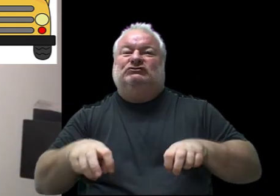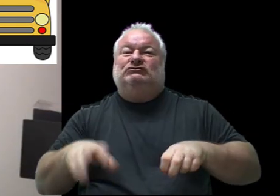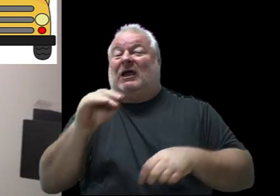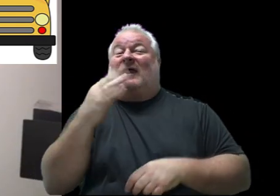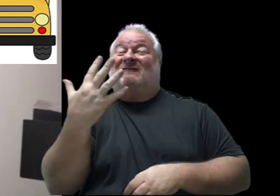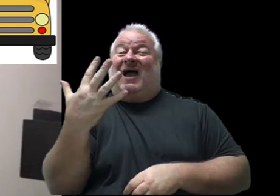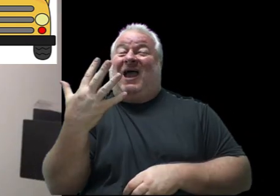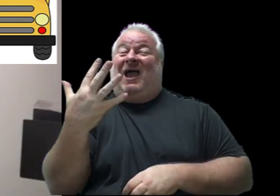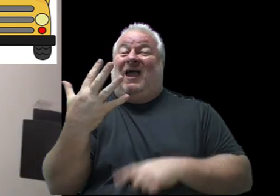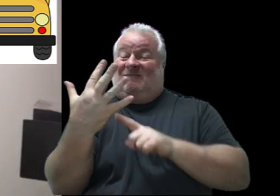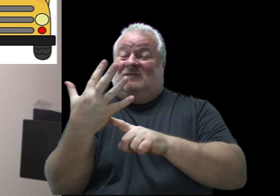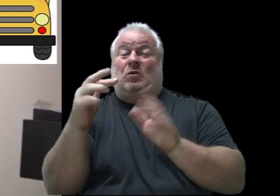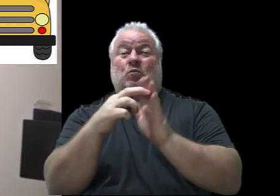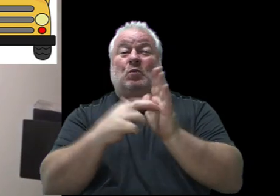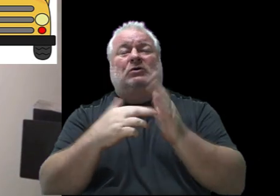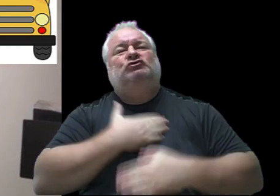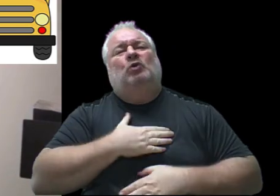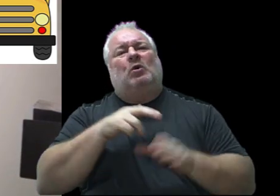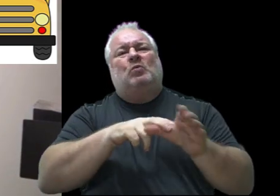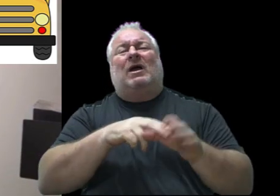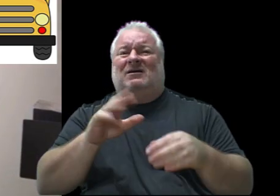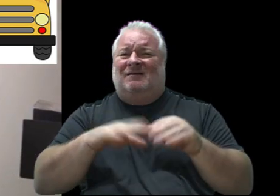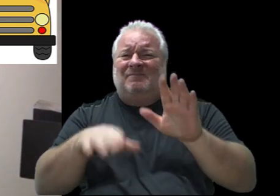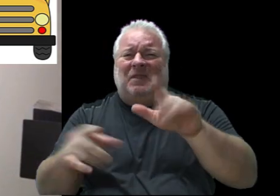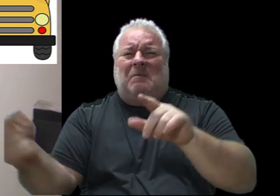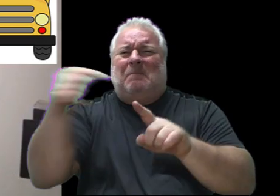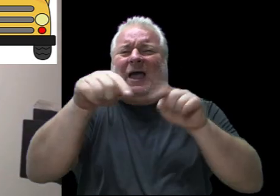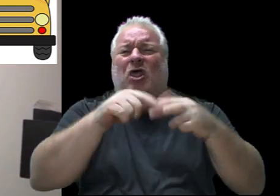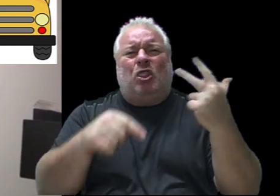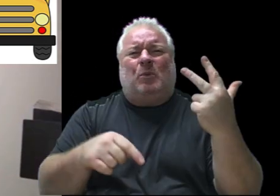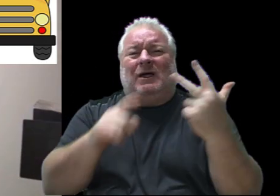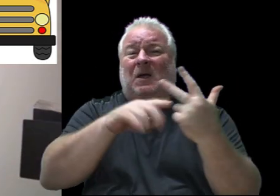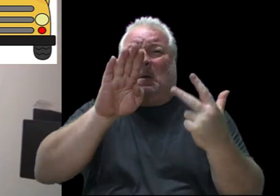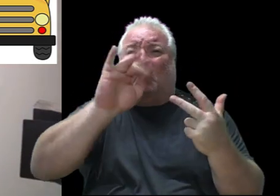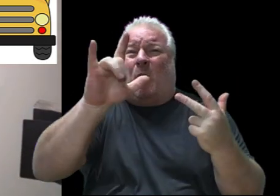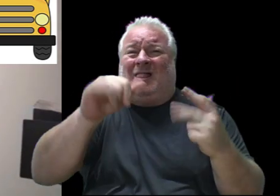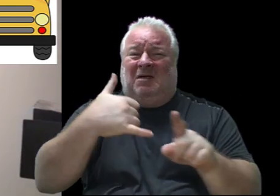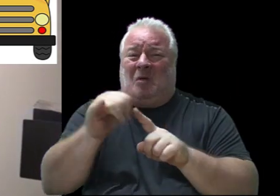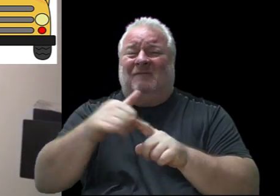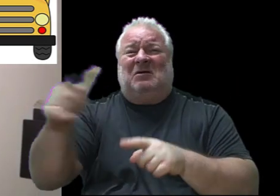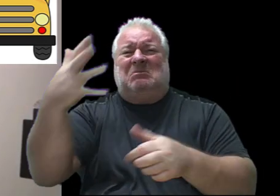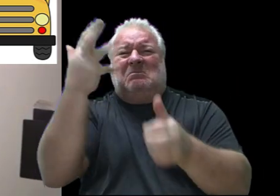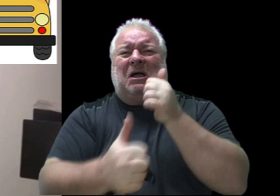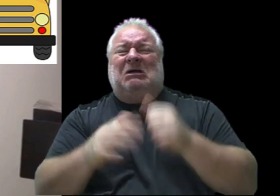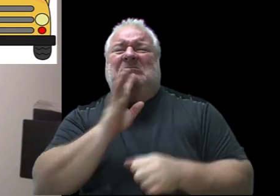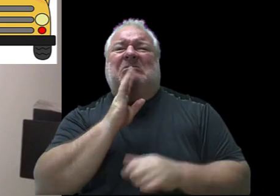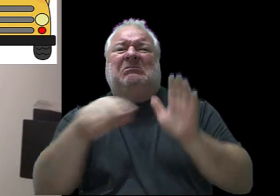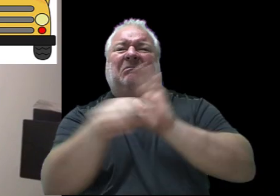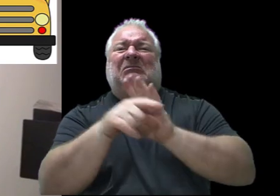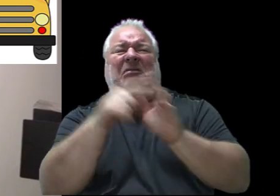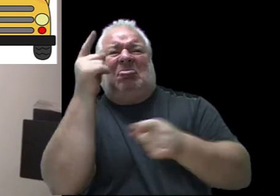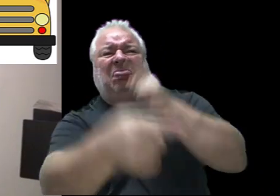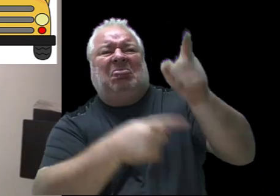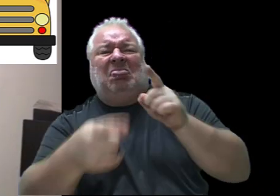ride. Rule number 3, no bullies allowed. Being mean and saying hurtful things will take you